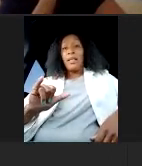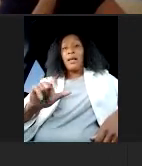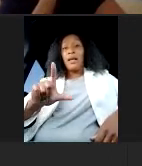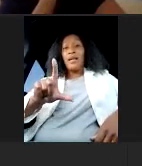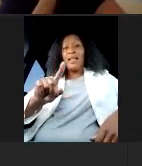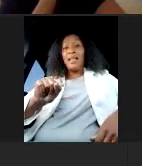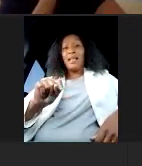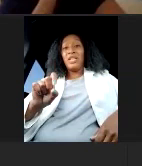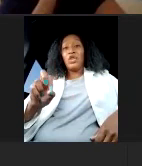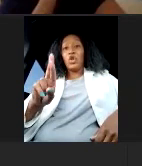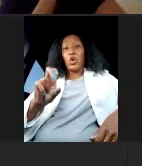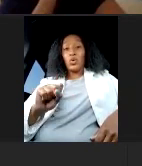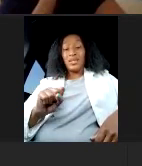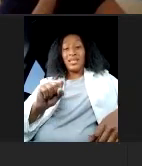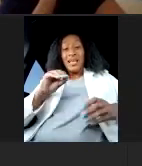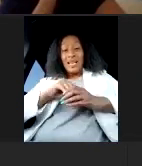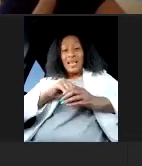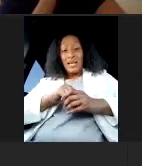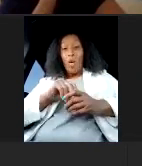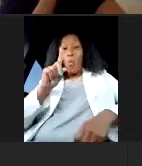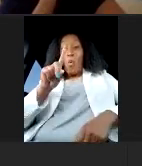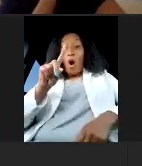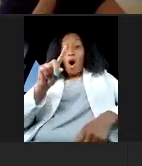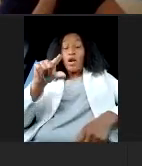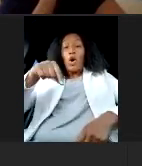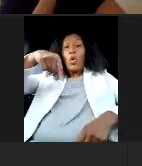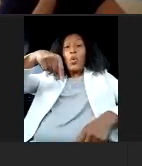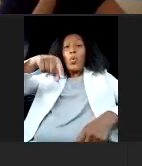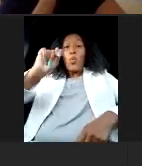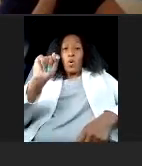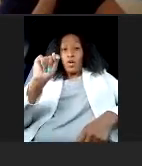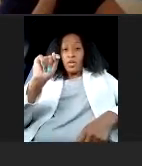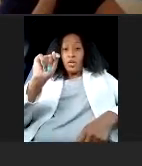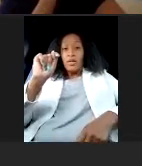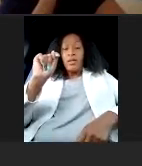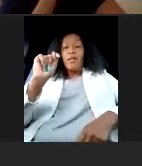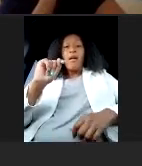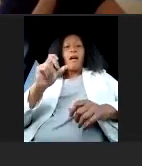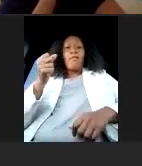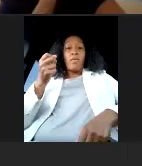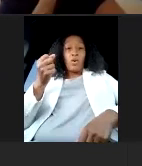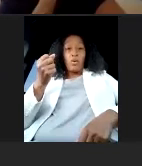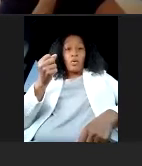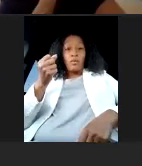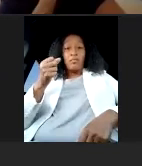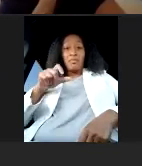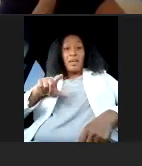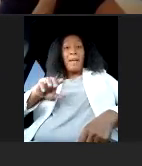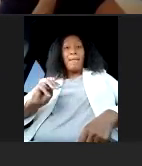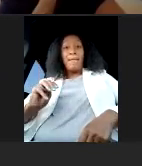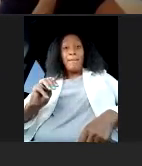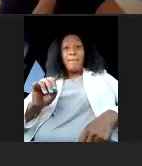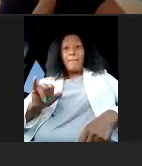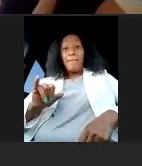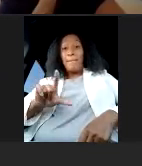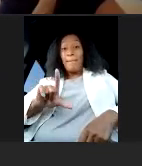taking milliliters, which is, a whole lot smaller than a quart. And I'm trying to figure out how